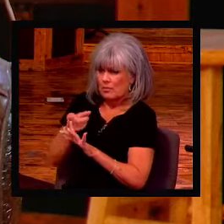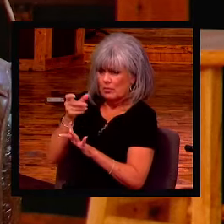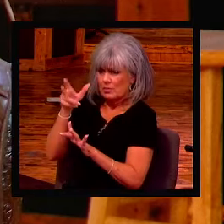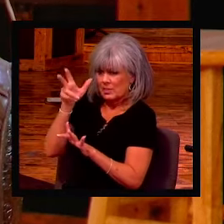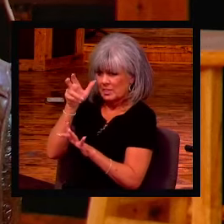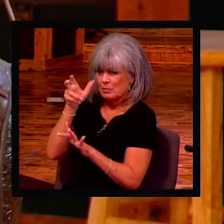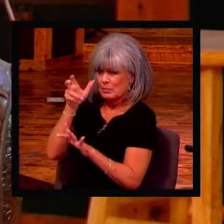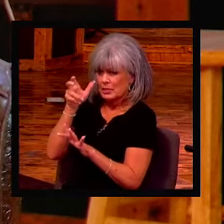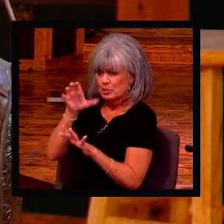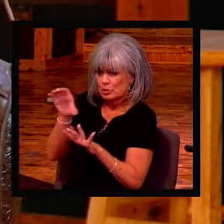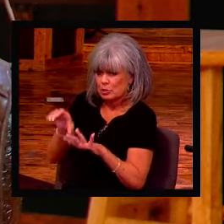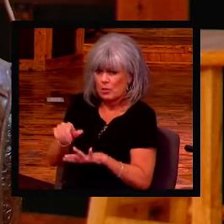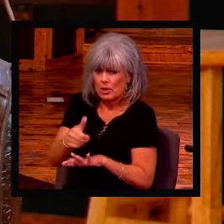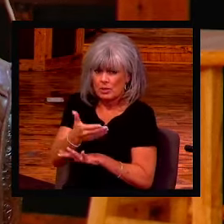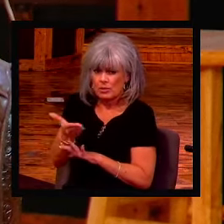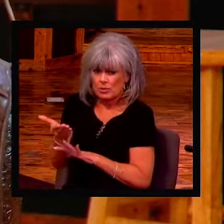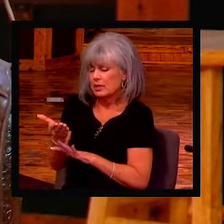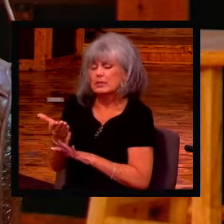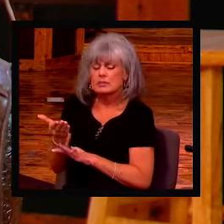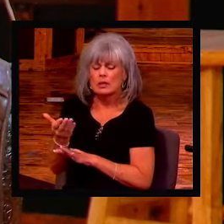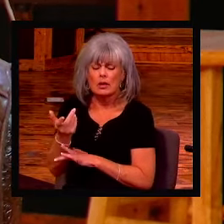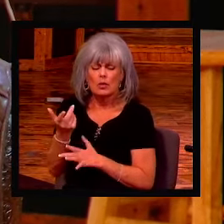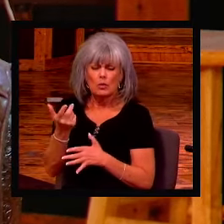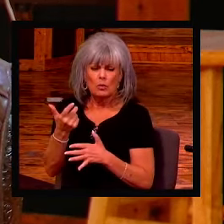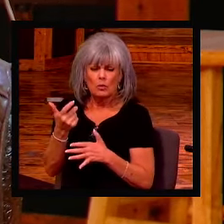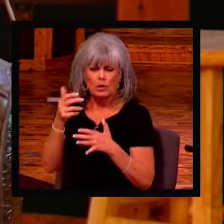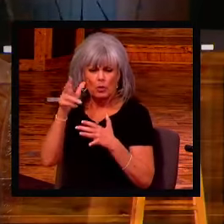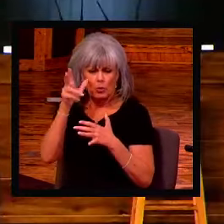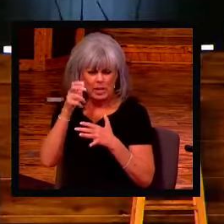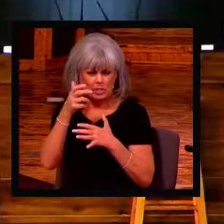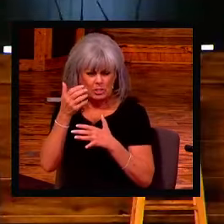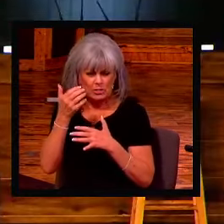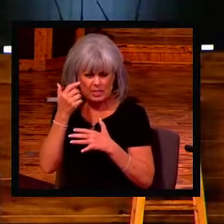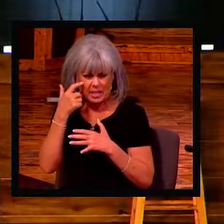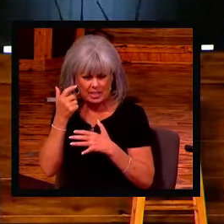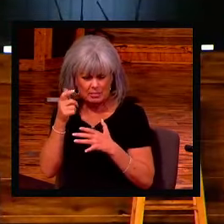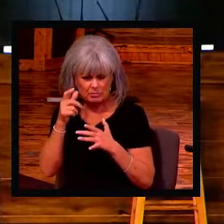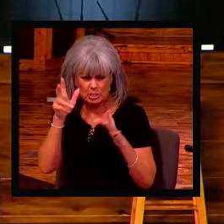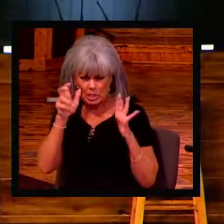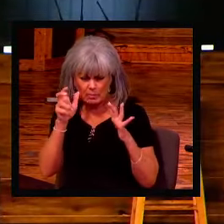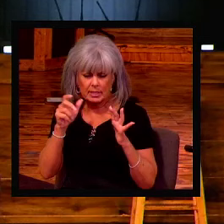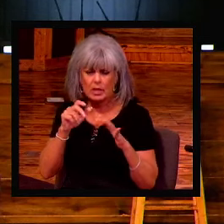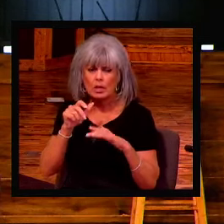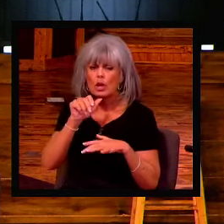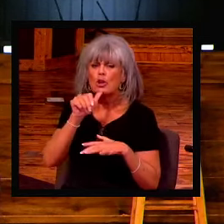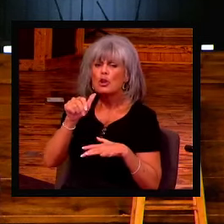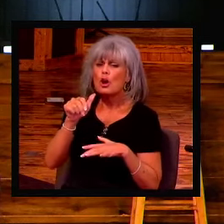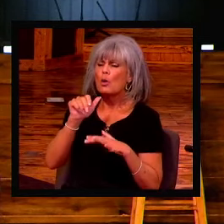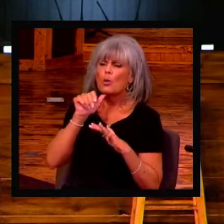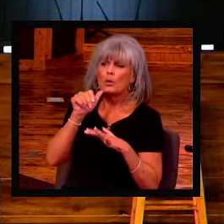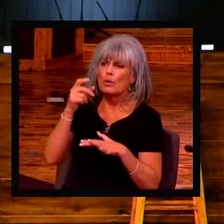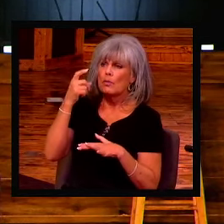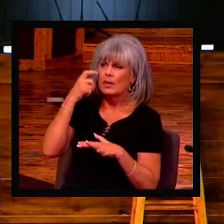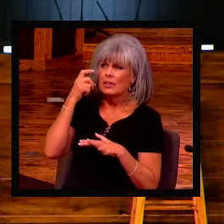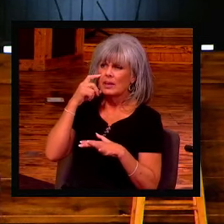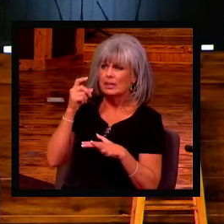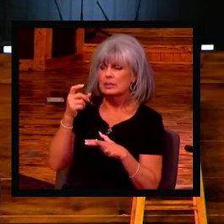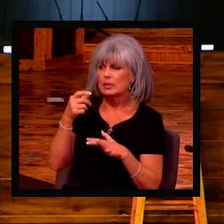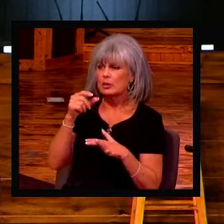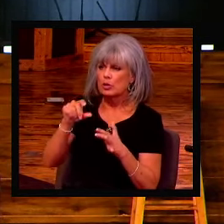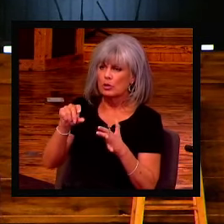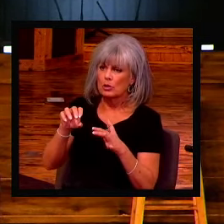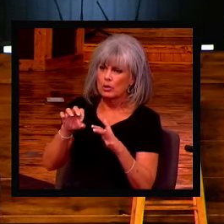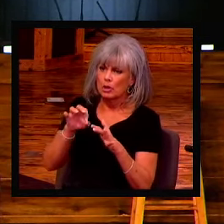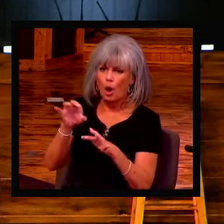them. Would a witch think it's a demon, though? What would they call them? No, they think it's a ghost. Mm-hmm. You know, it can be